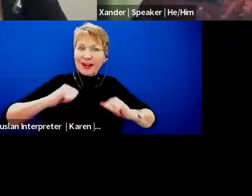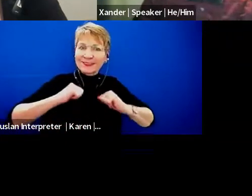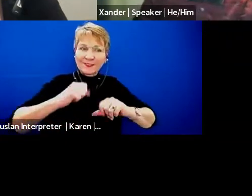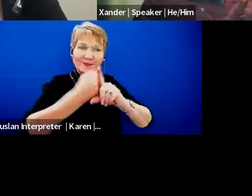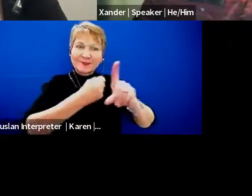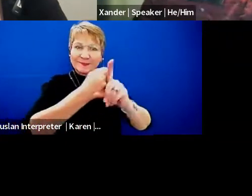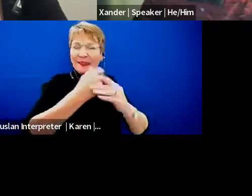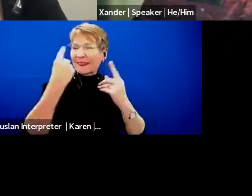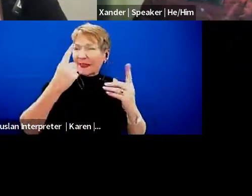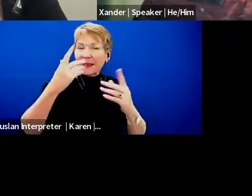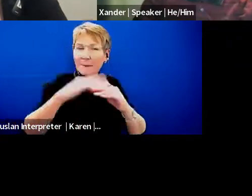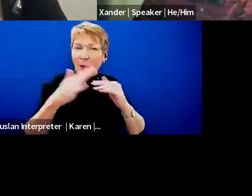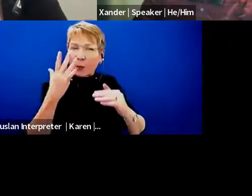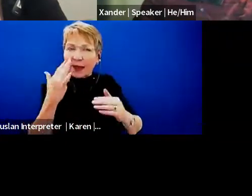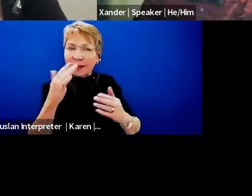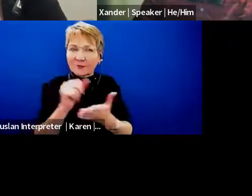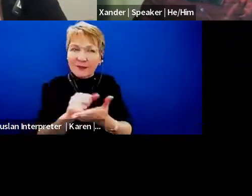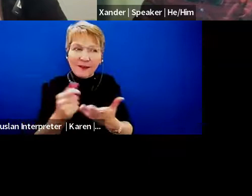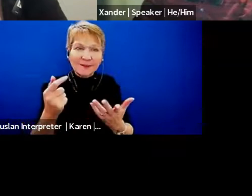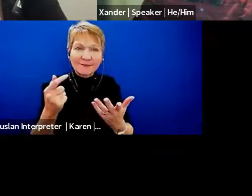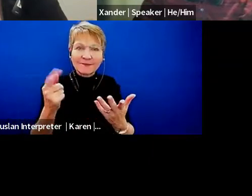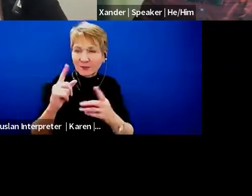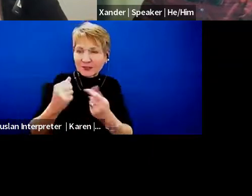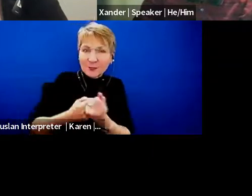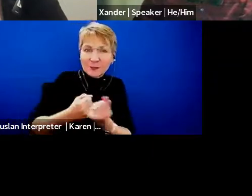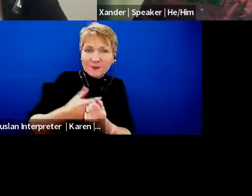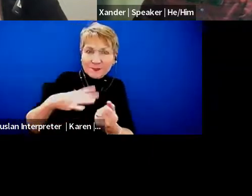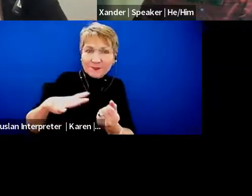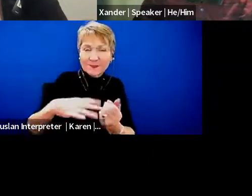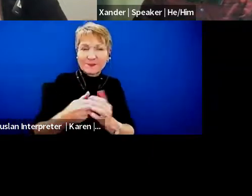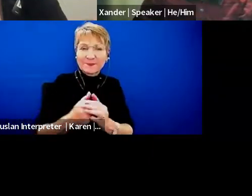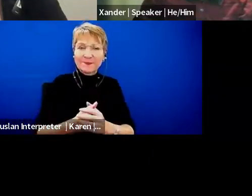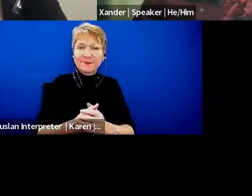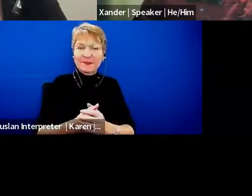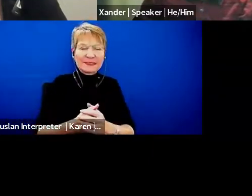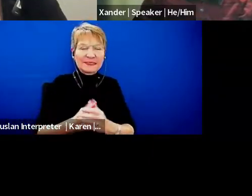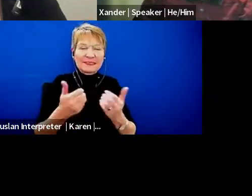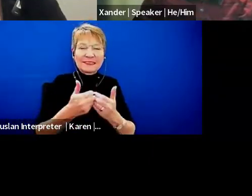place and the supports that may be needed. This is distinct from family as